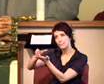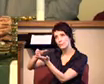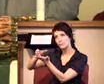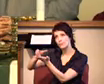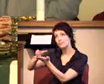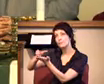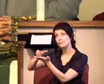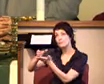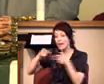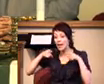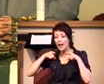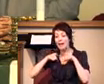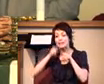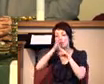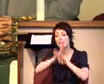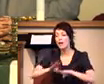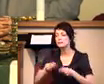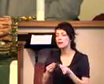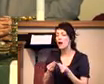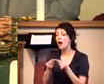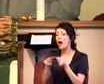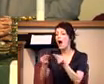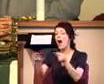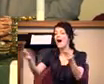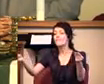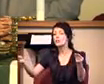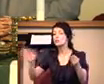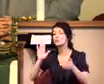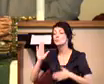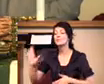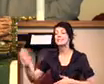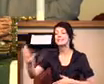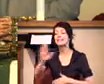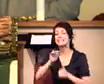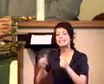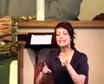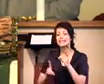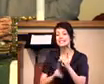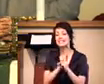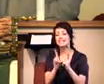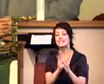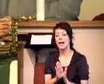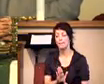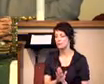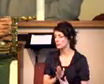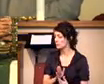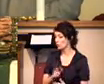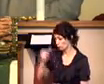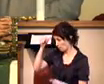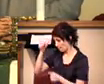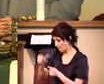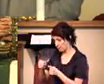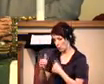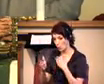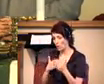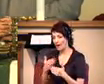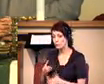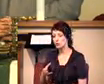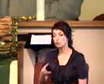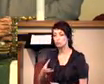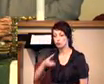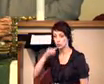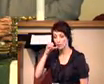as he blessed the cup and offered it to his disciples, he said, "Remember this. Whenever you drink of this, the fruit of the